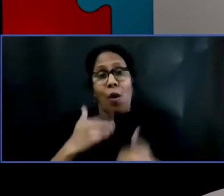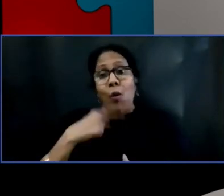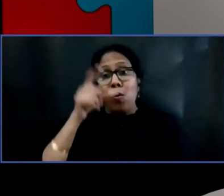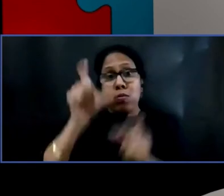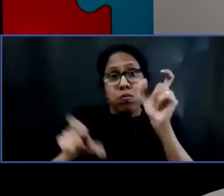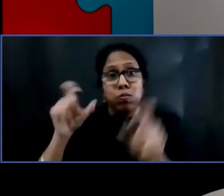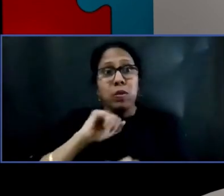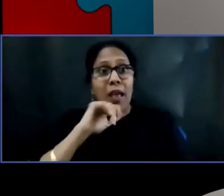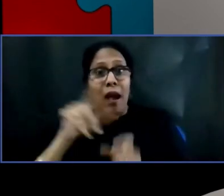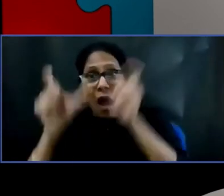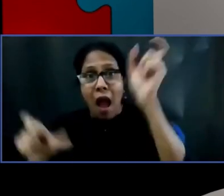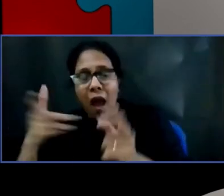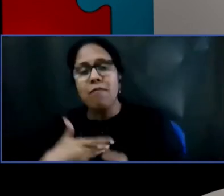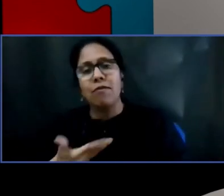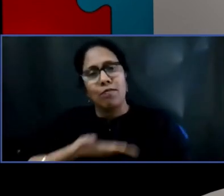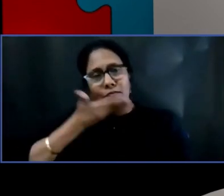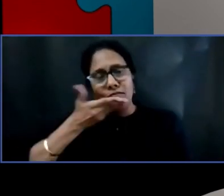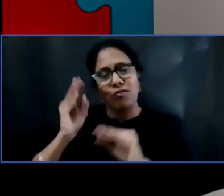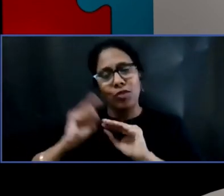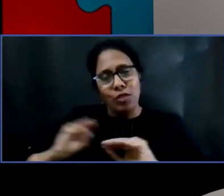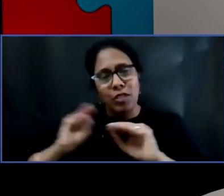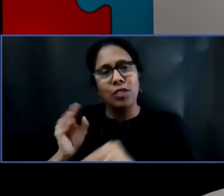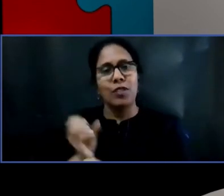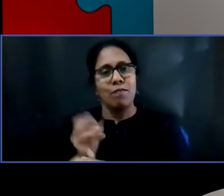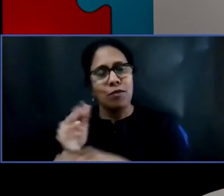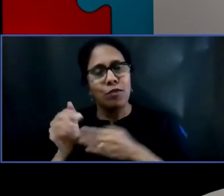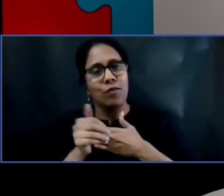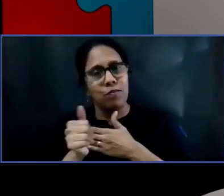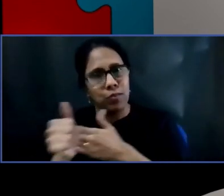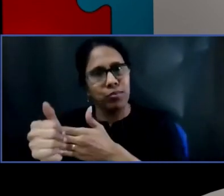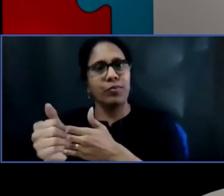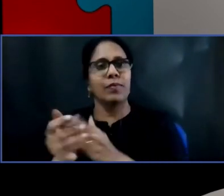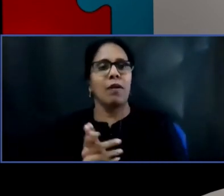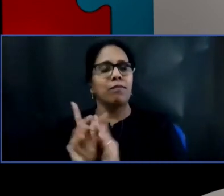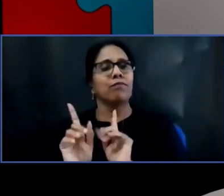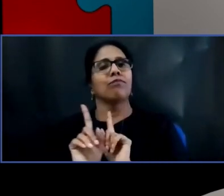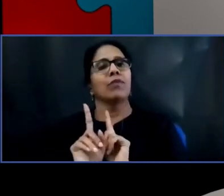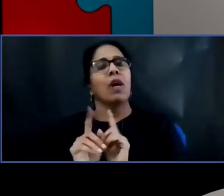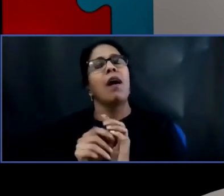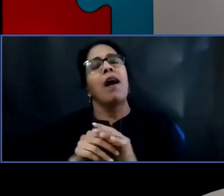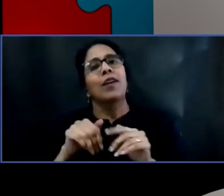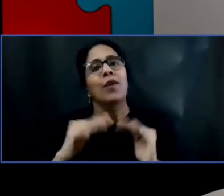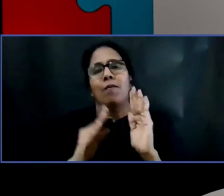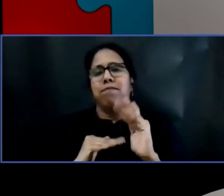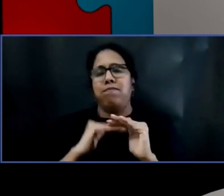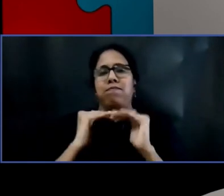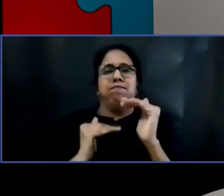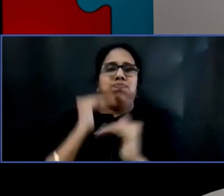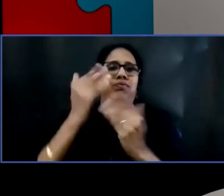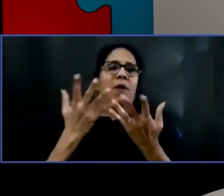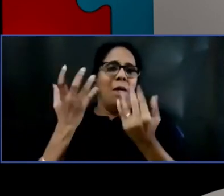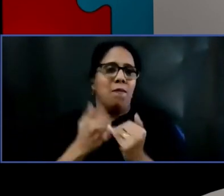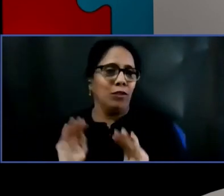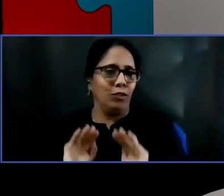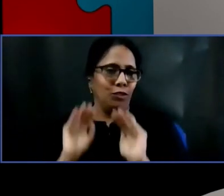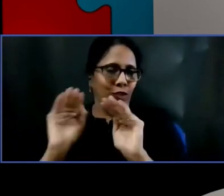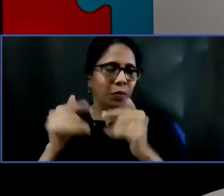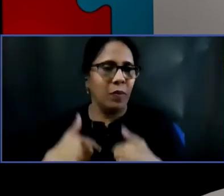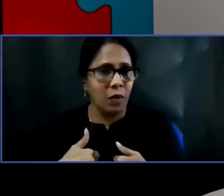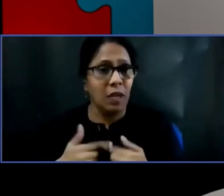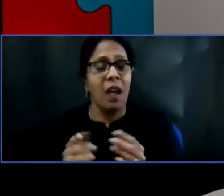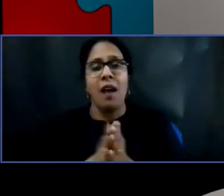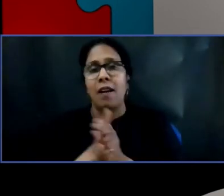come forward and play badminton, and on to the next level. Well, my other passion in life